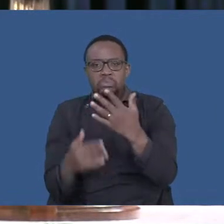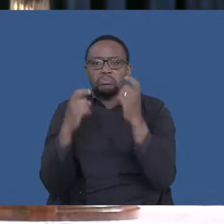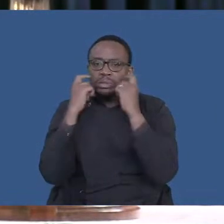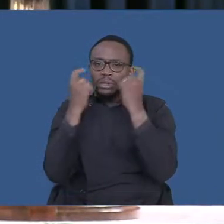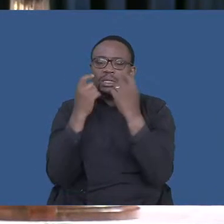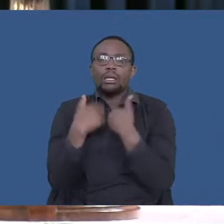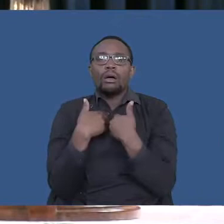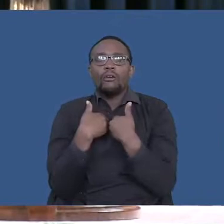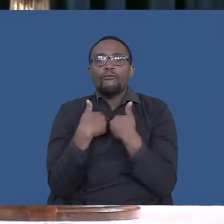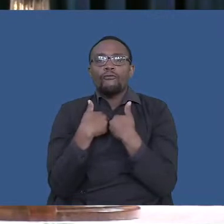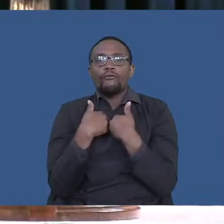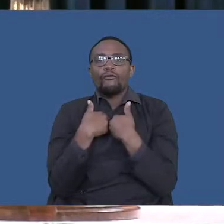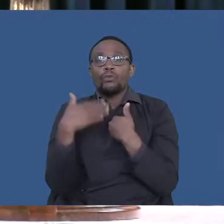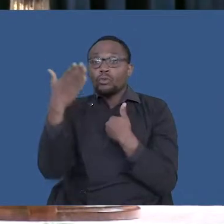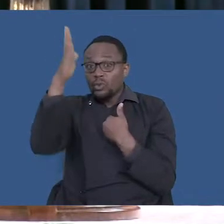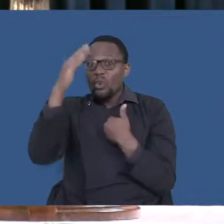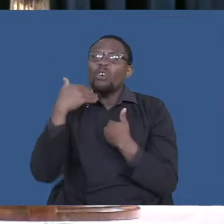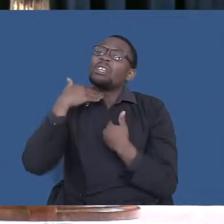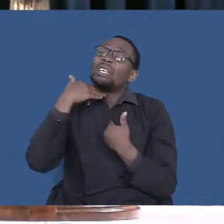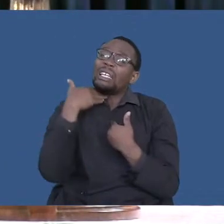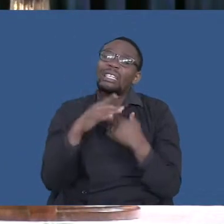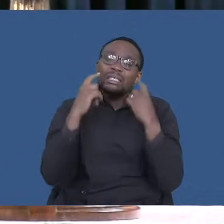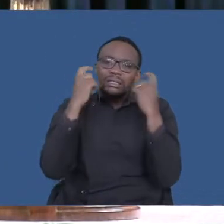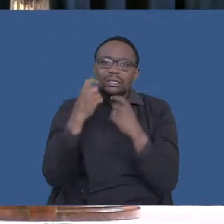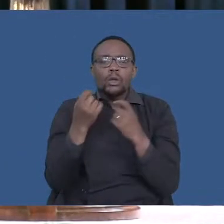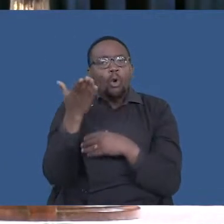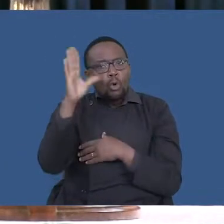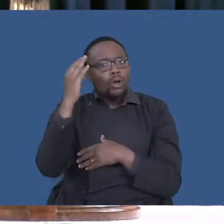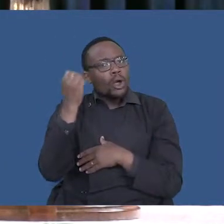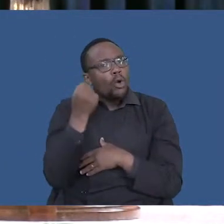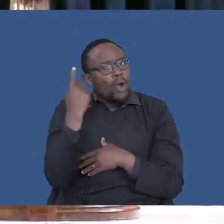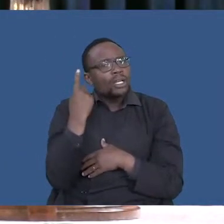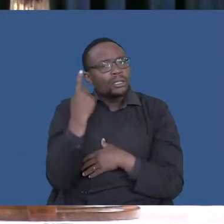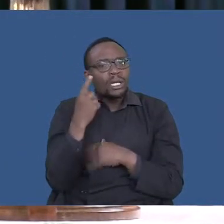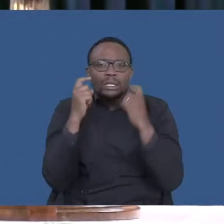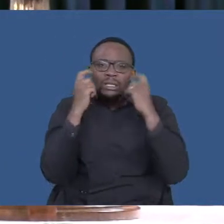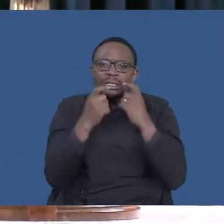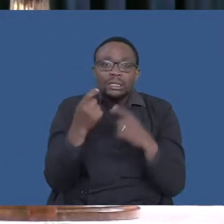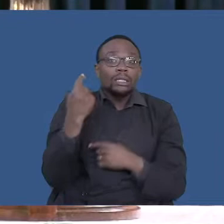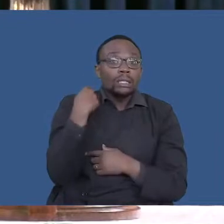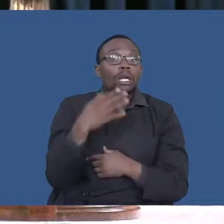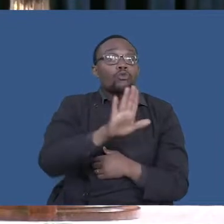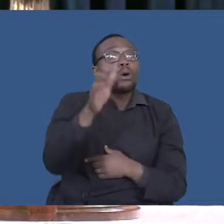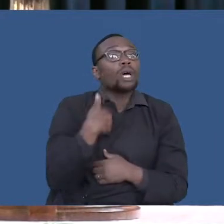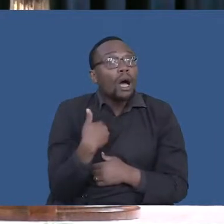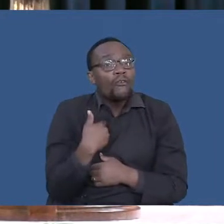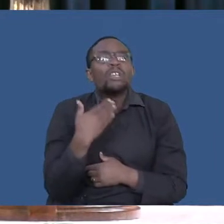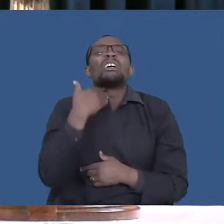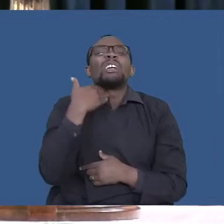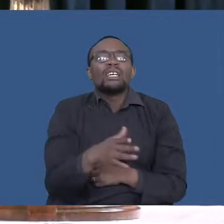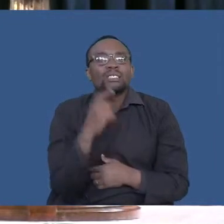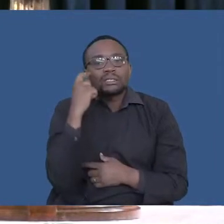commit. So God hates sins. He knows the sin that you committed yesterday, today. He knows. He hates that sin. Number